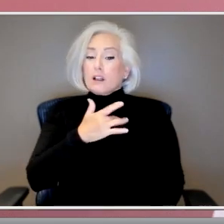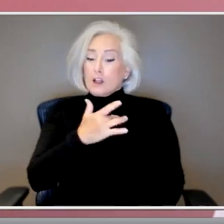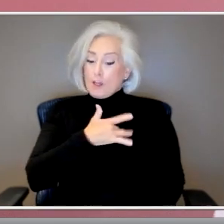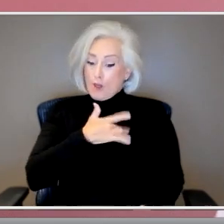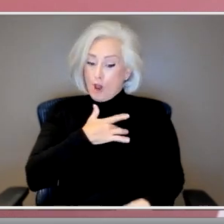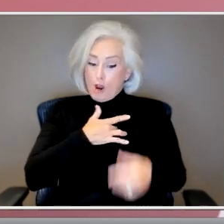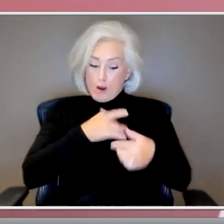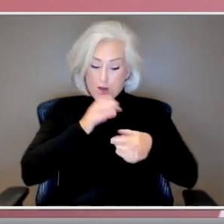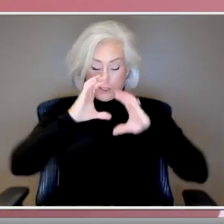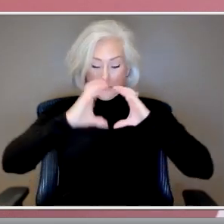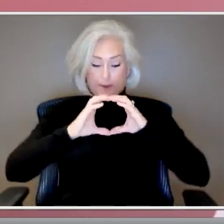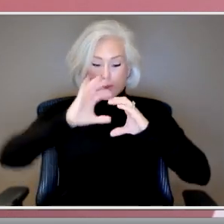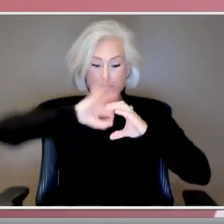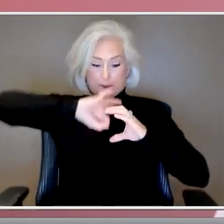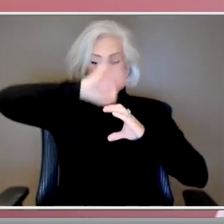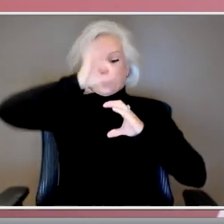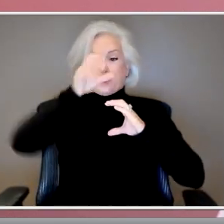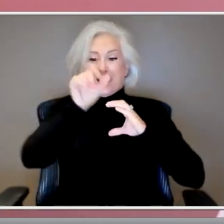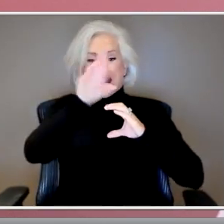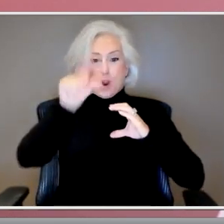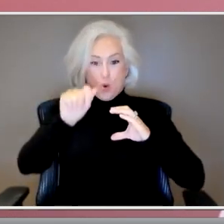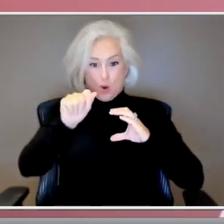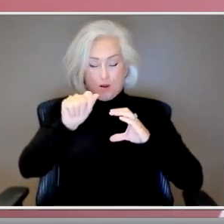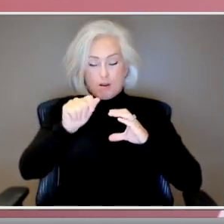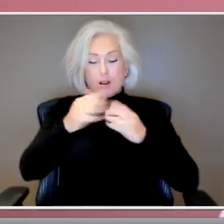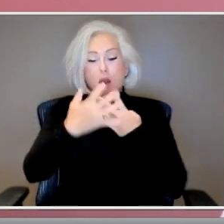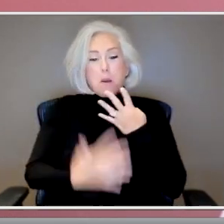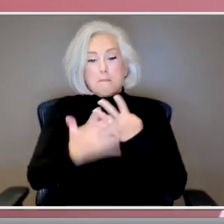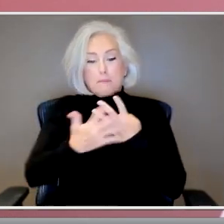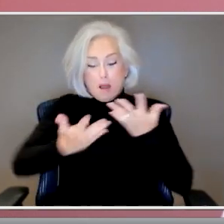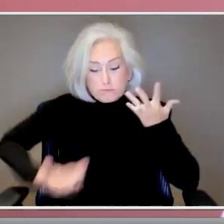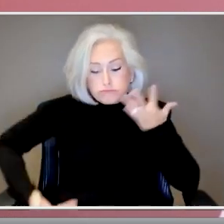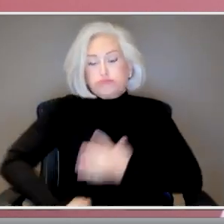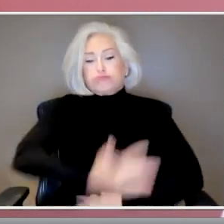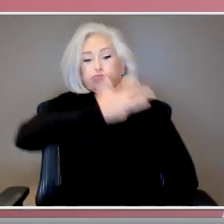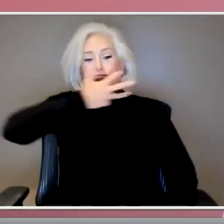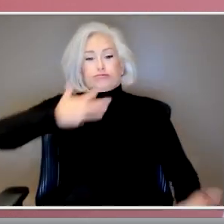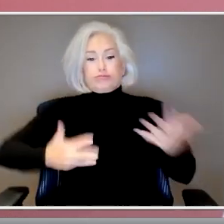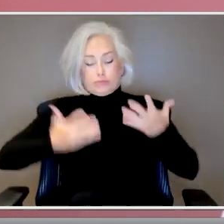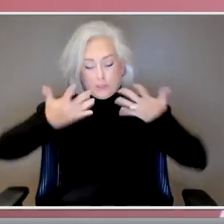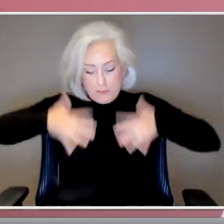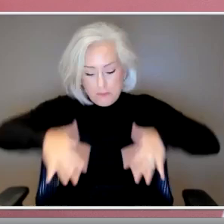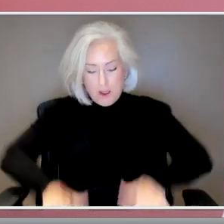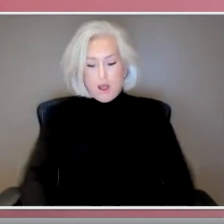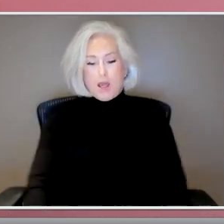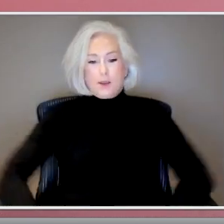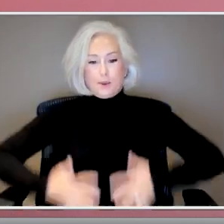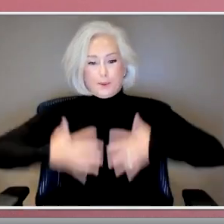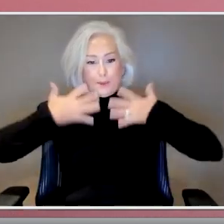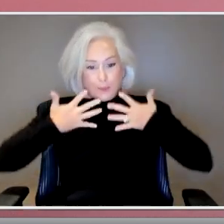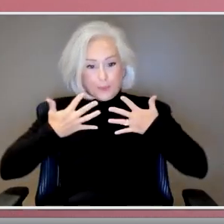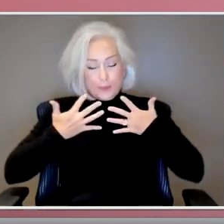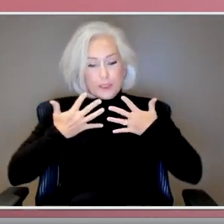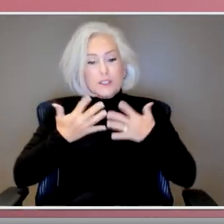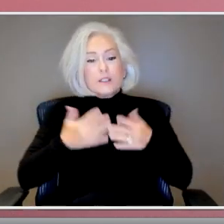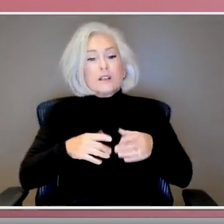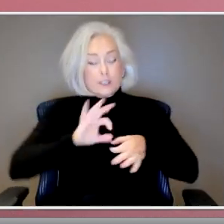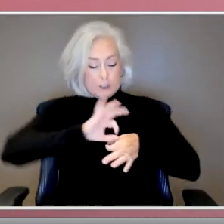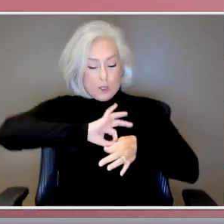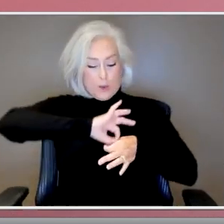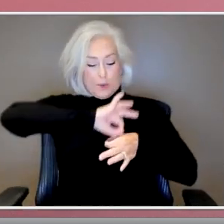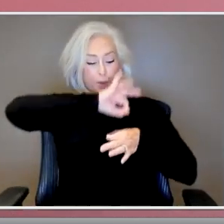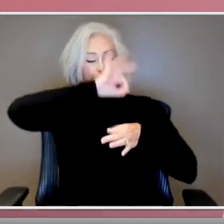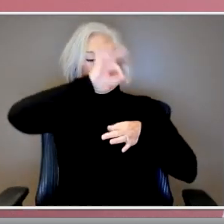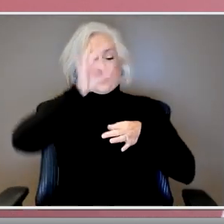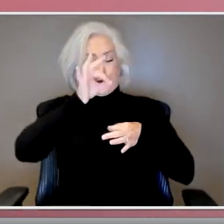when the blood gets pumped out of the heart, the first branch of the aorta, if you will, are the coronary arteries, or first branches. And, you know, those are